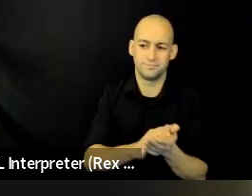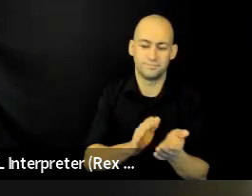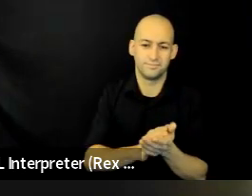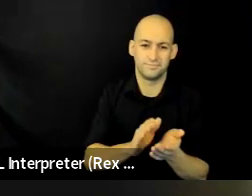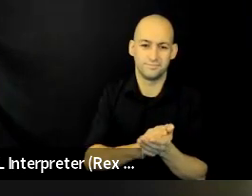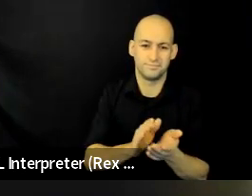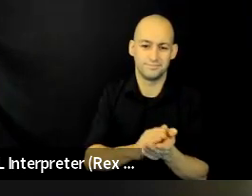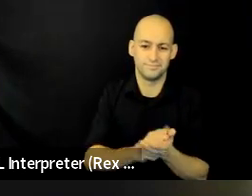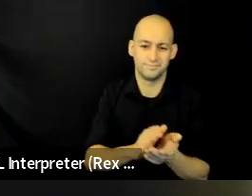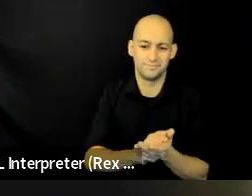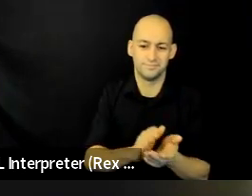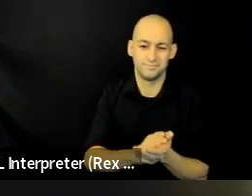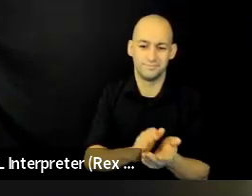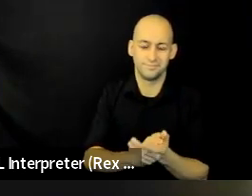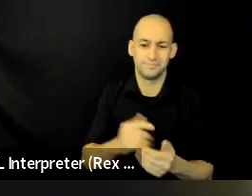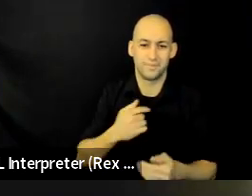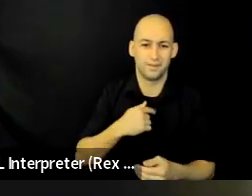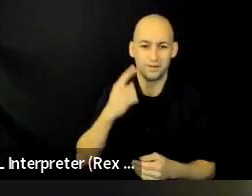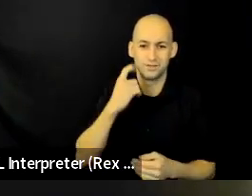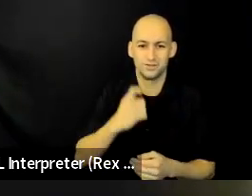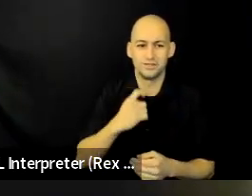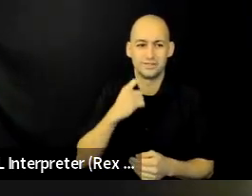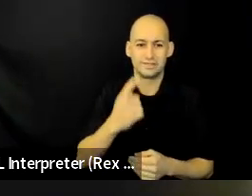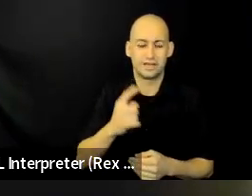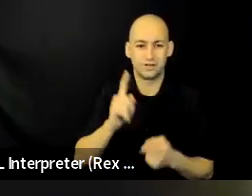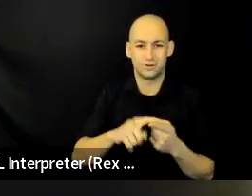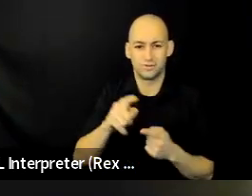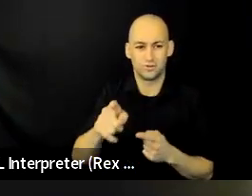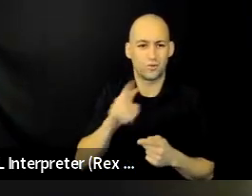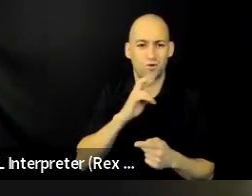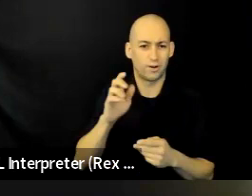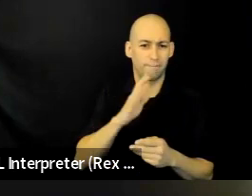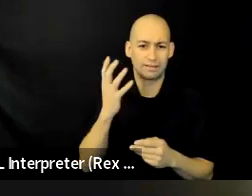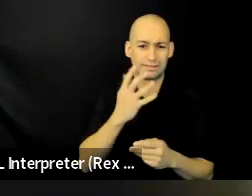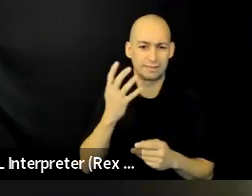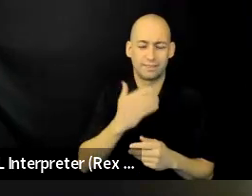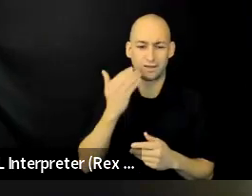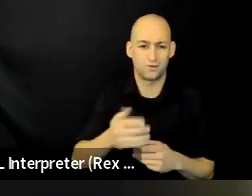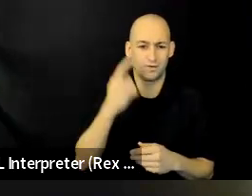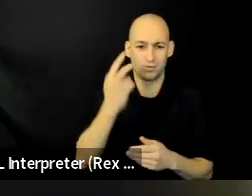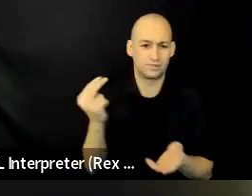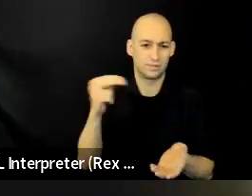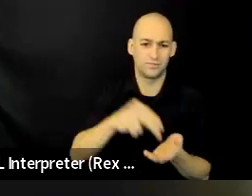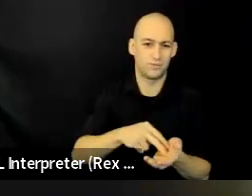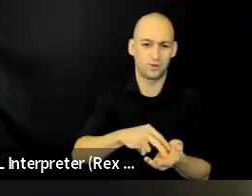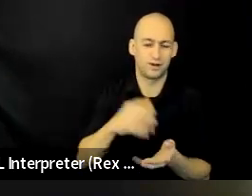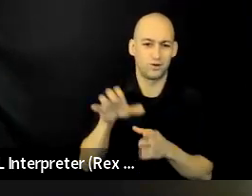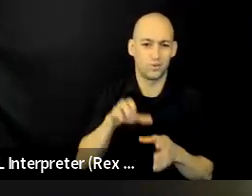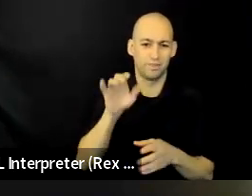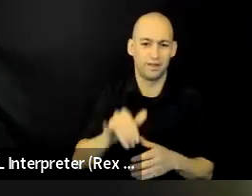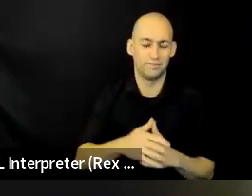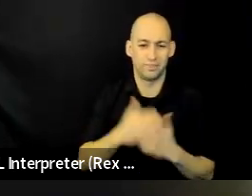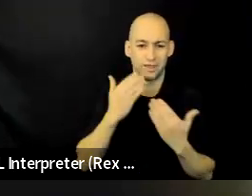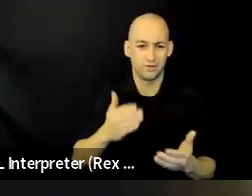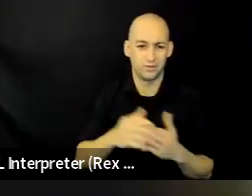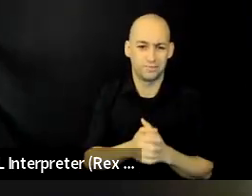brave. Thank you. May I just say that you are amazing. Thank you for stepping forward and doing Thank that. you. Thank